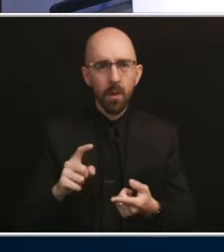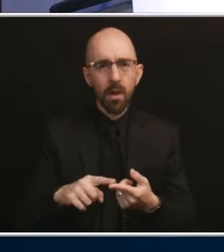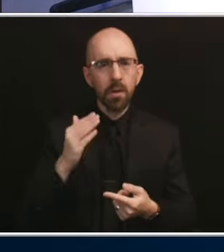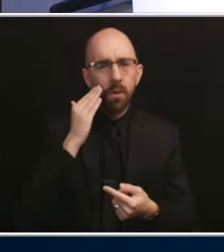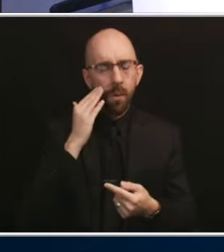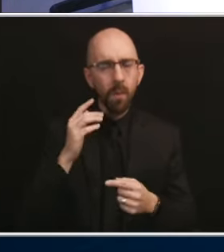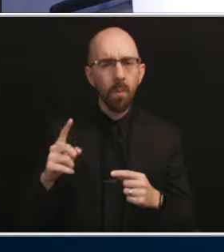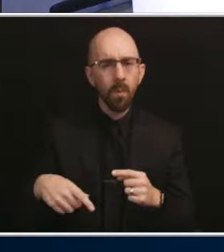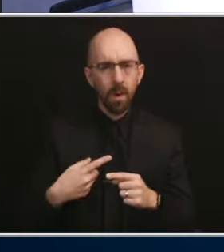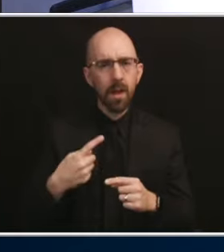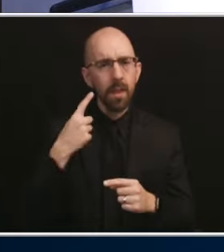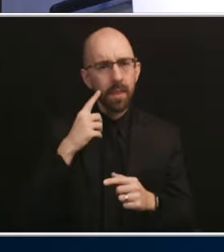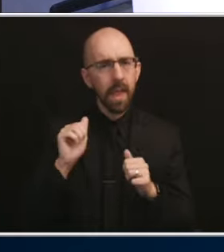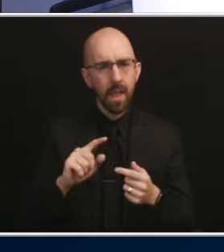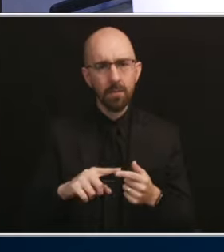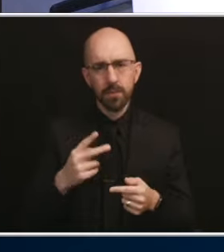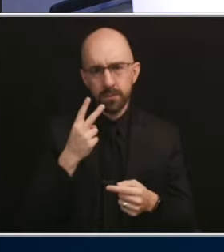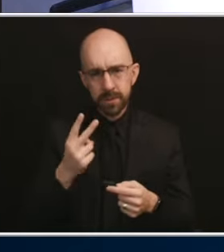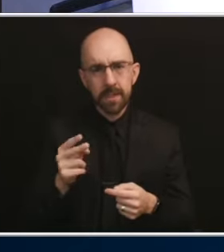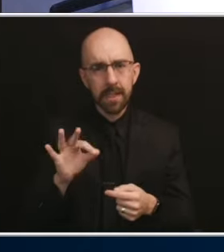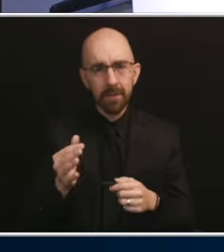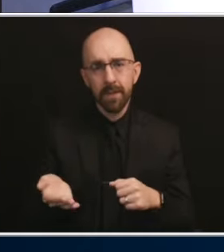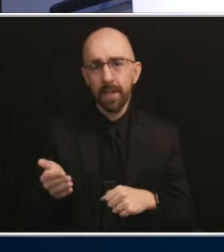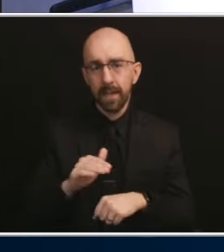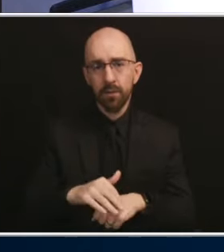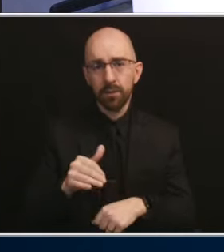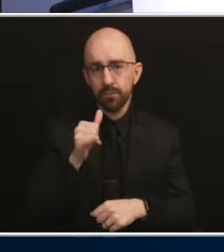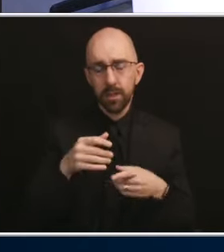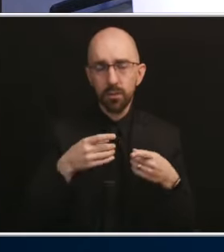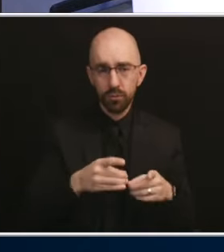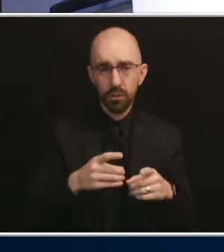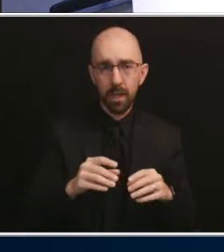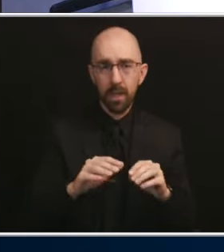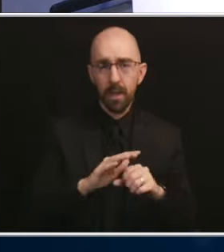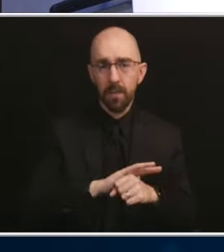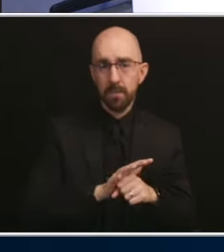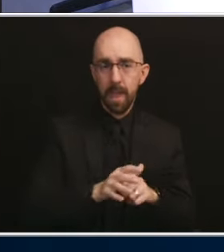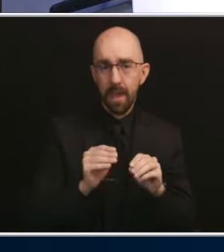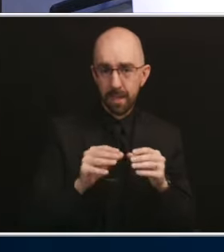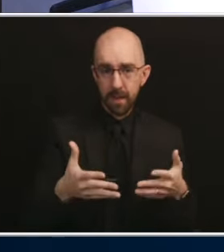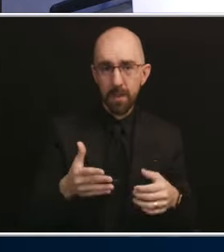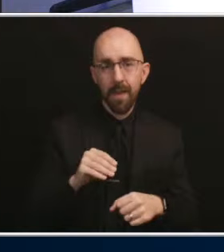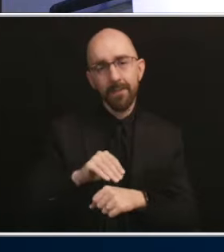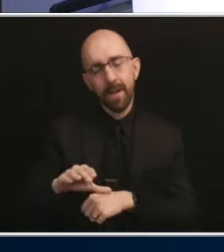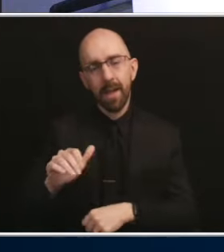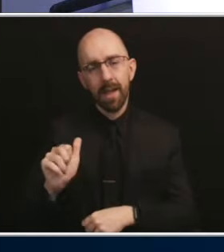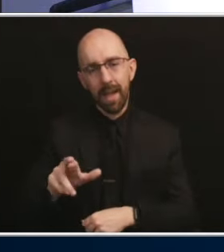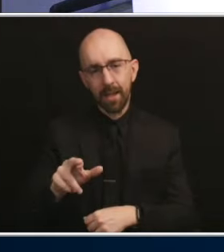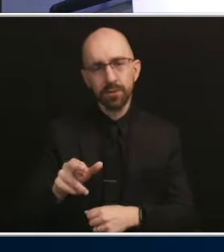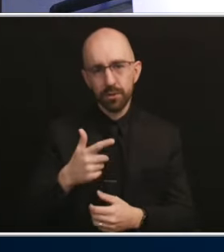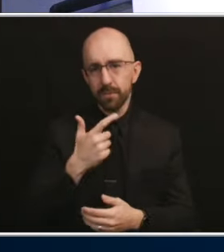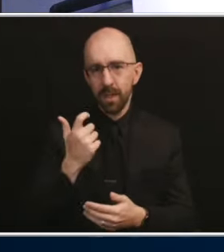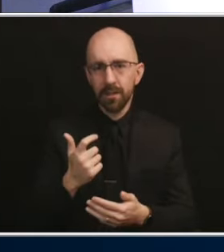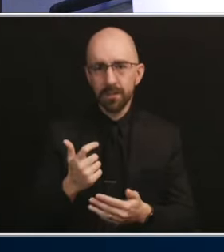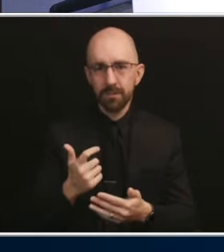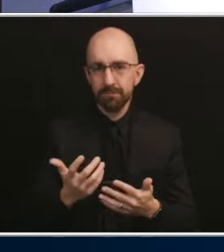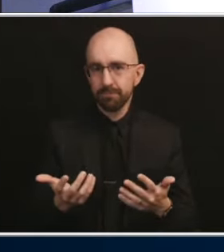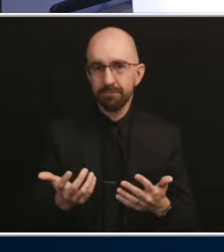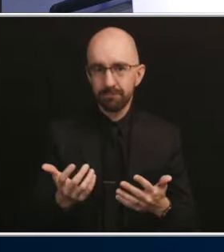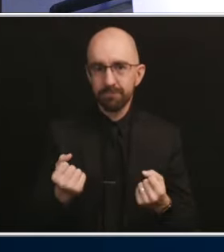think you'll be able to see if the increased drinking during the pandemic has affected cancer rates, because